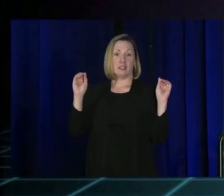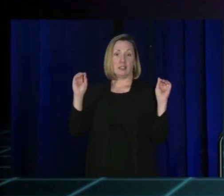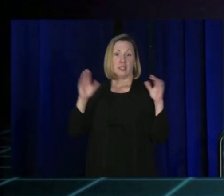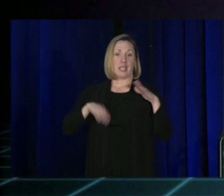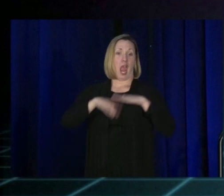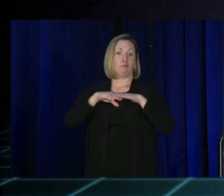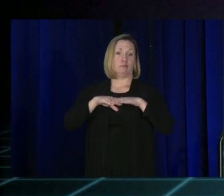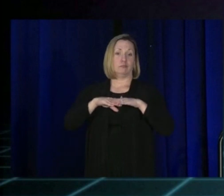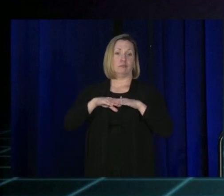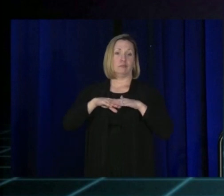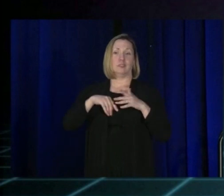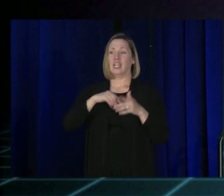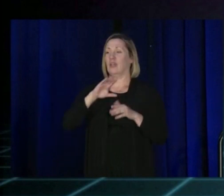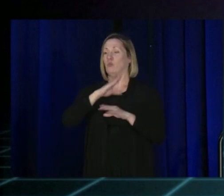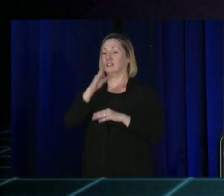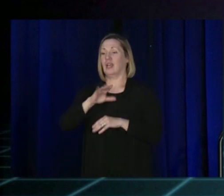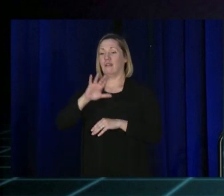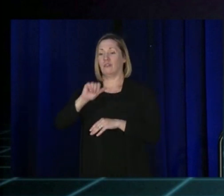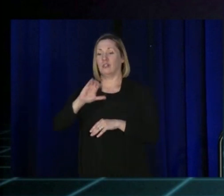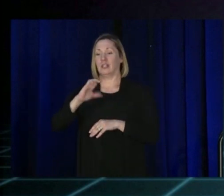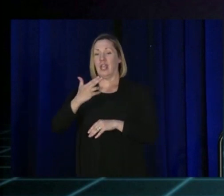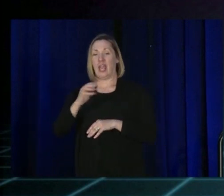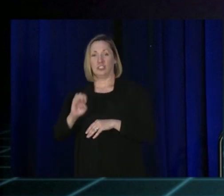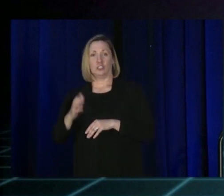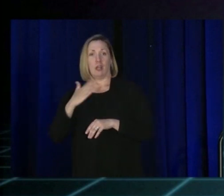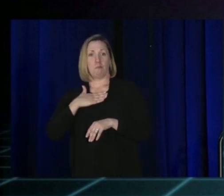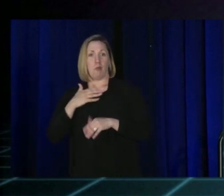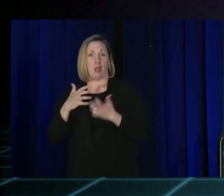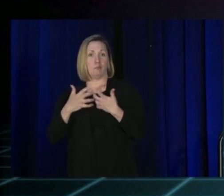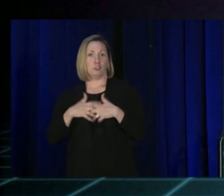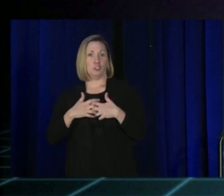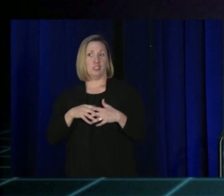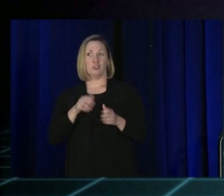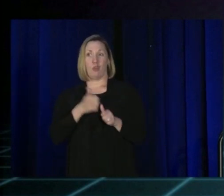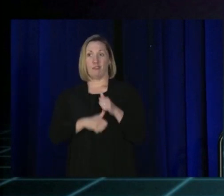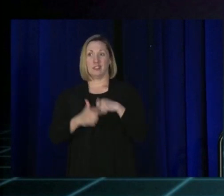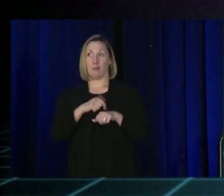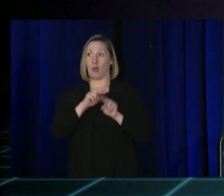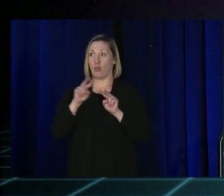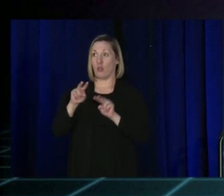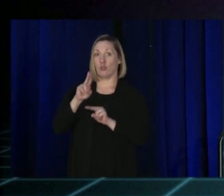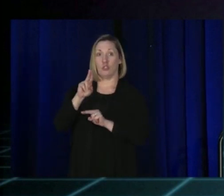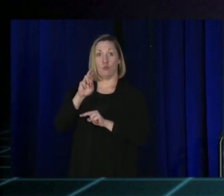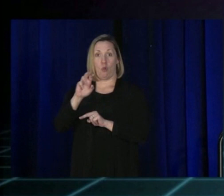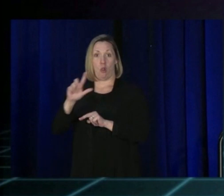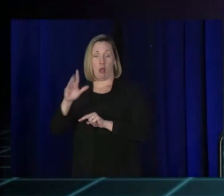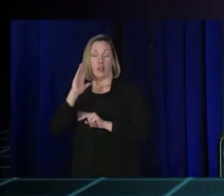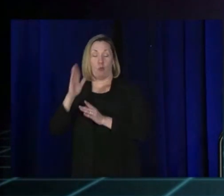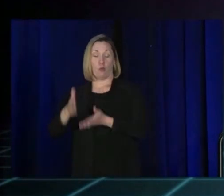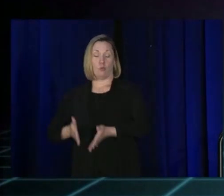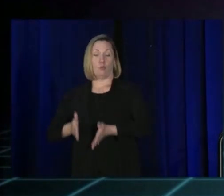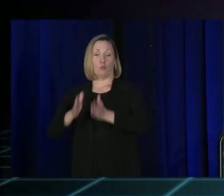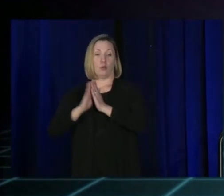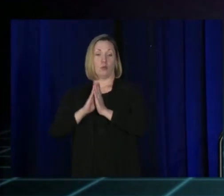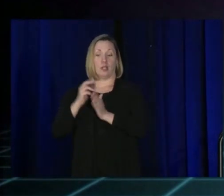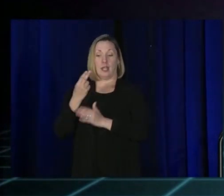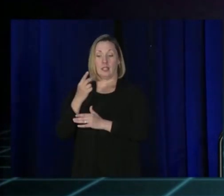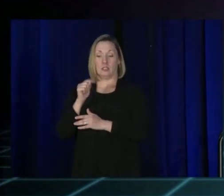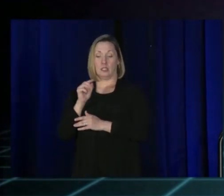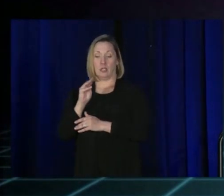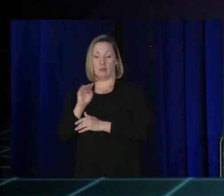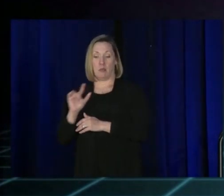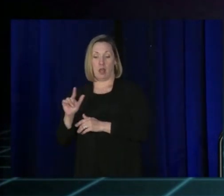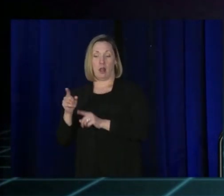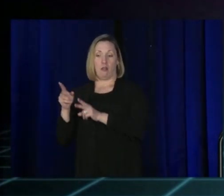cache on my machine so that every time I go to the URL, it's going to request the HTML from